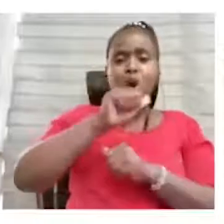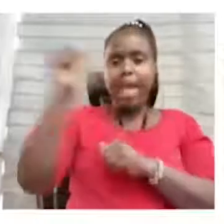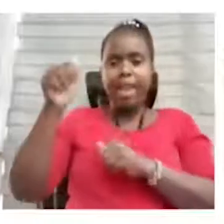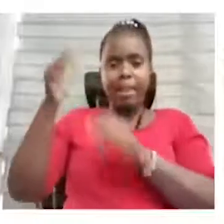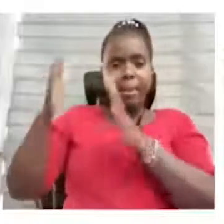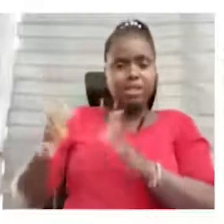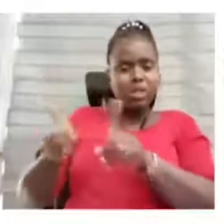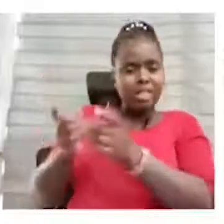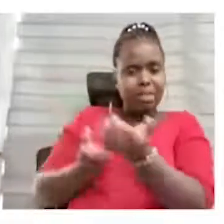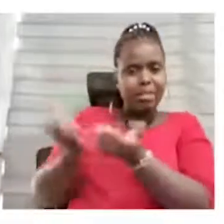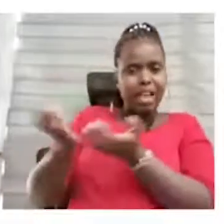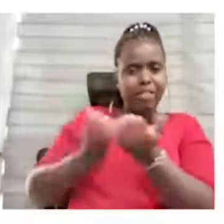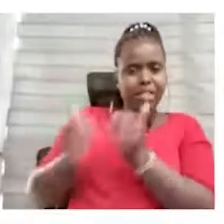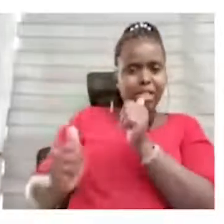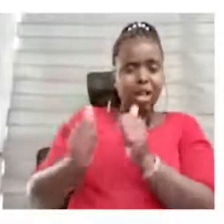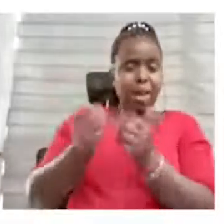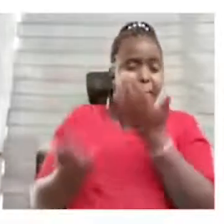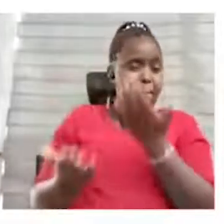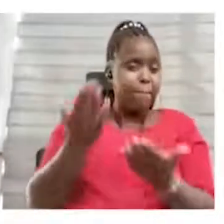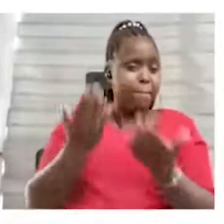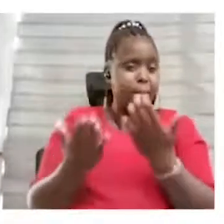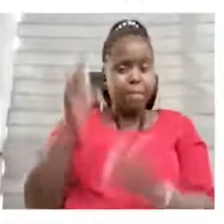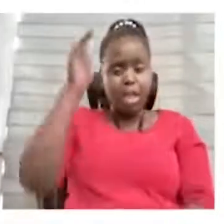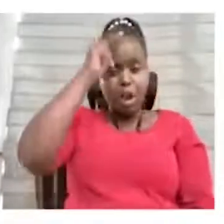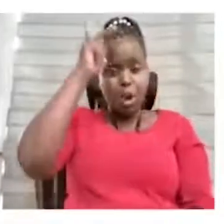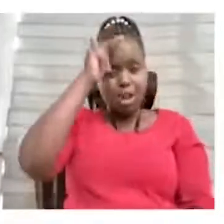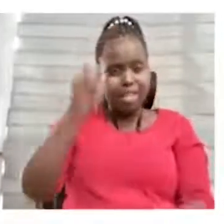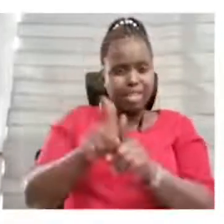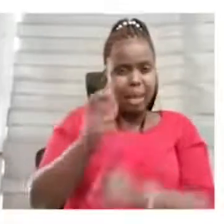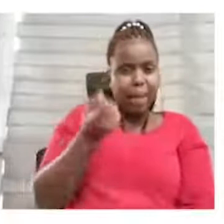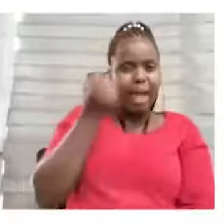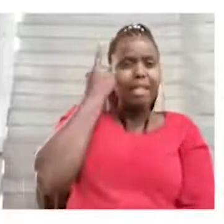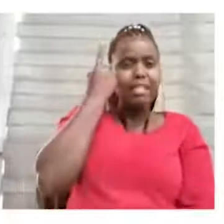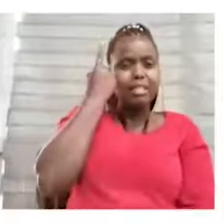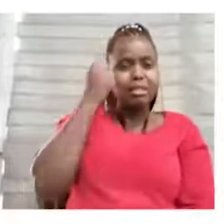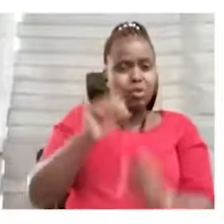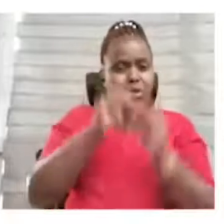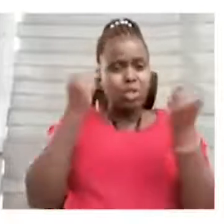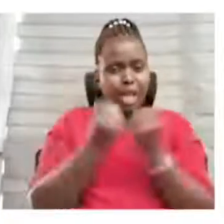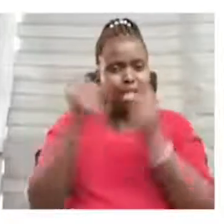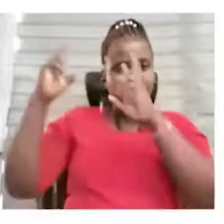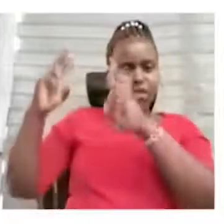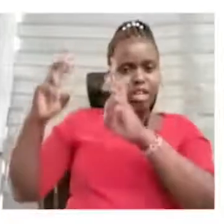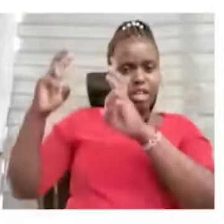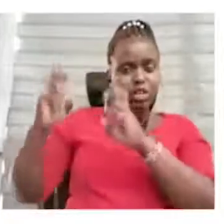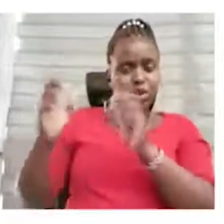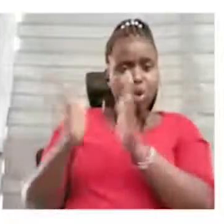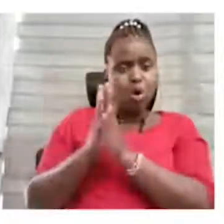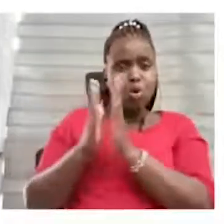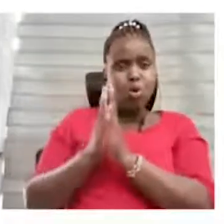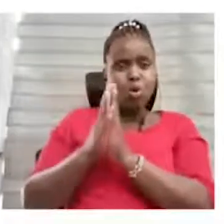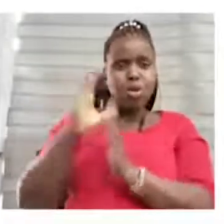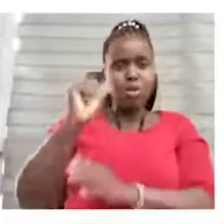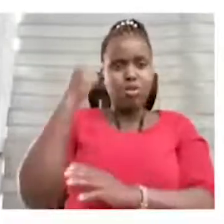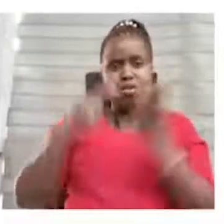but the hardware, the knowledge, the understanding, societal issues, and the culture really of digital technology, which